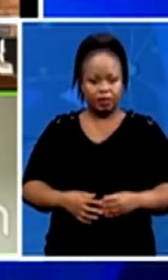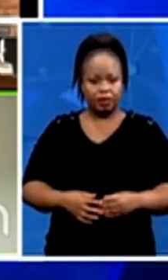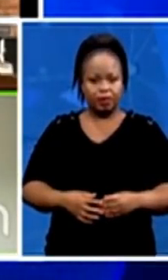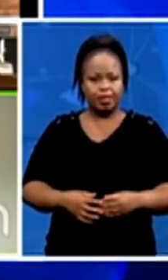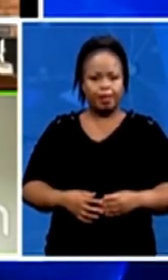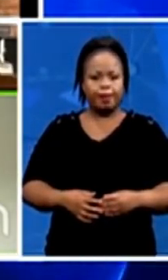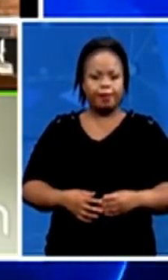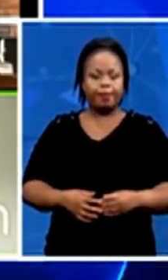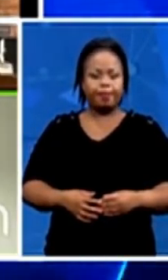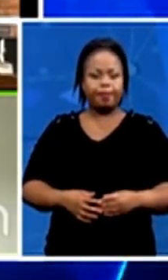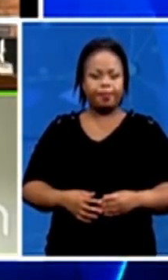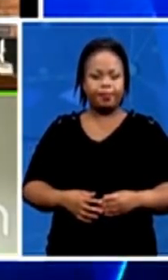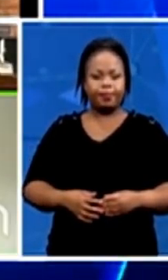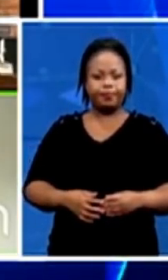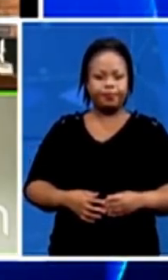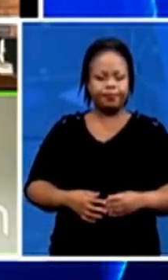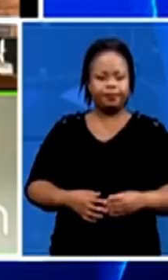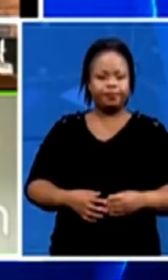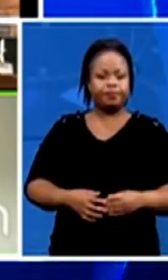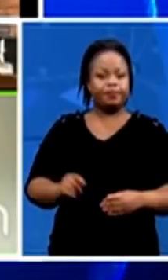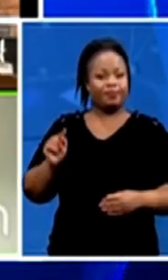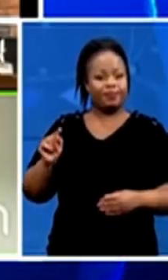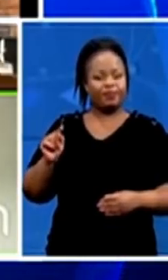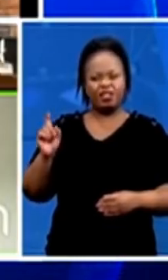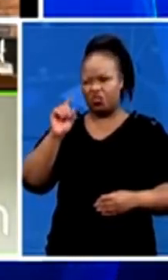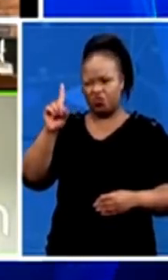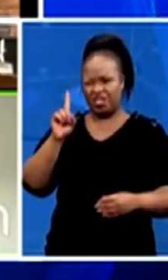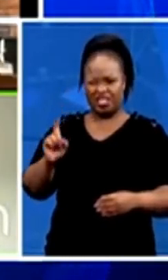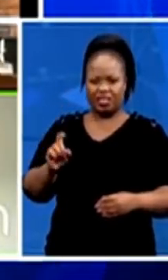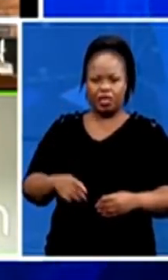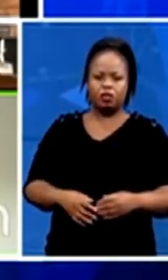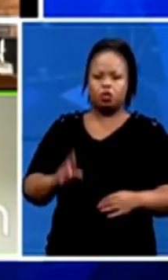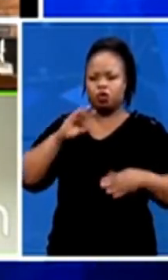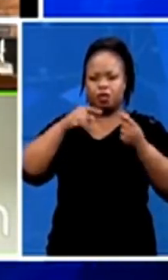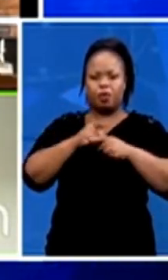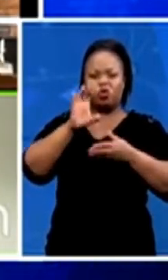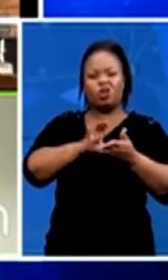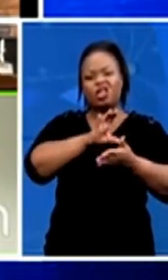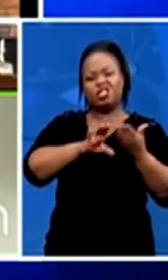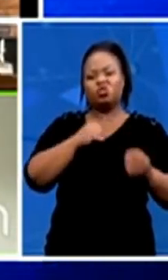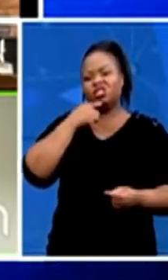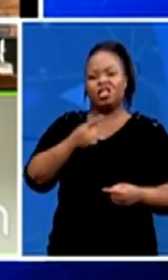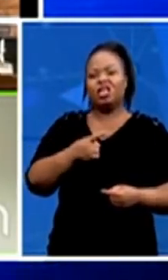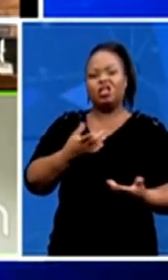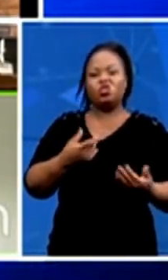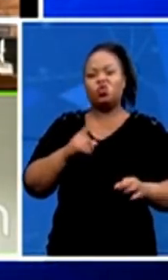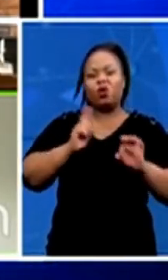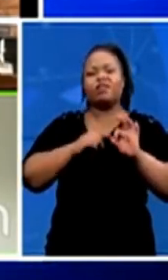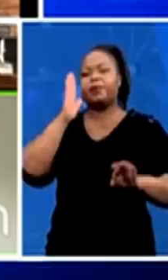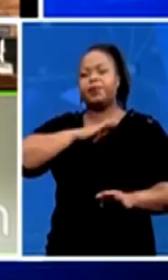aimed at some kind of waiver or the fact that you did not exercise your rights, therefore you must live with it, as it